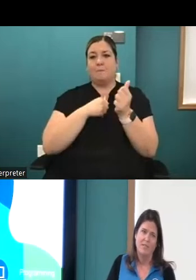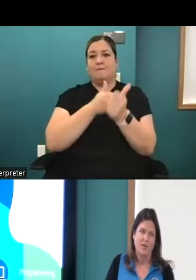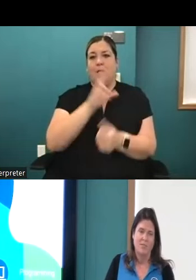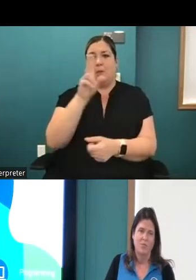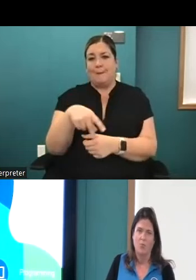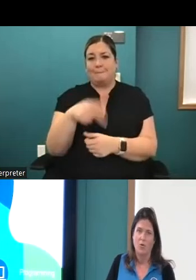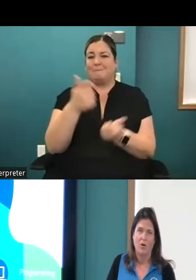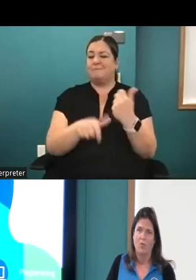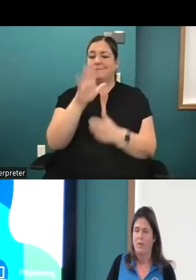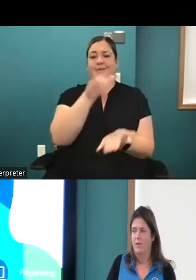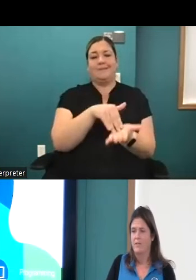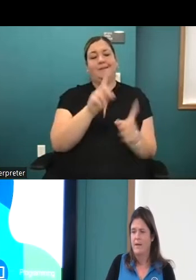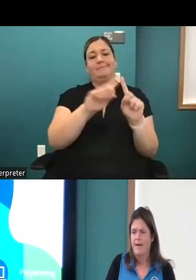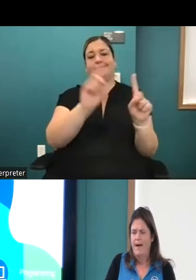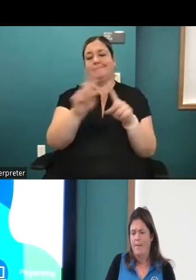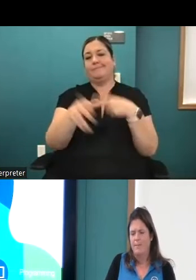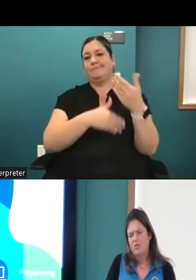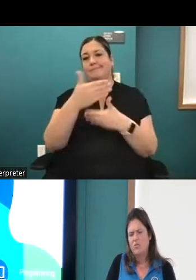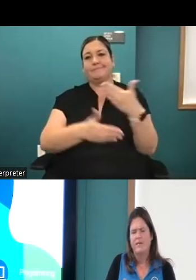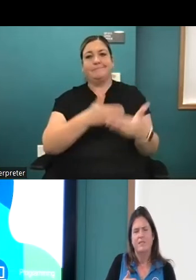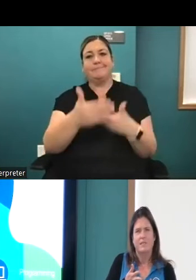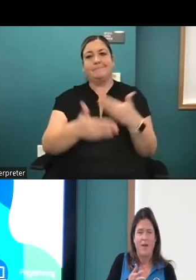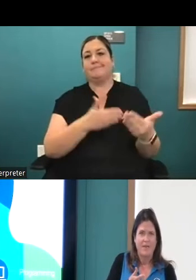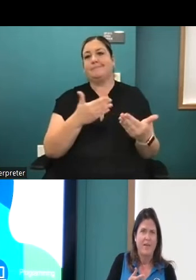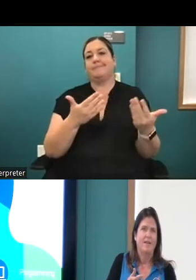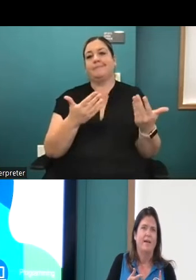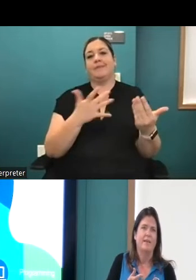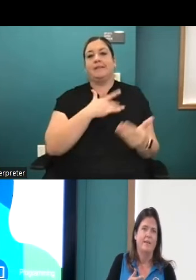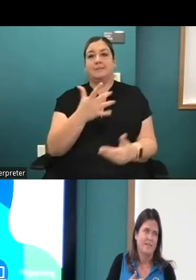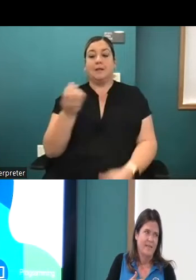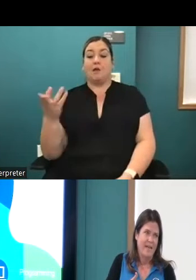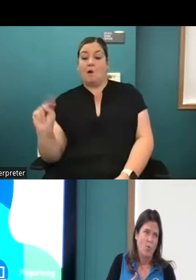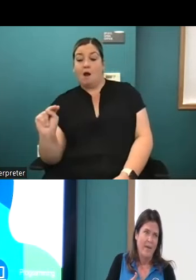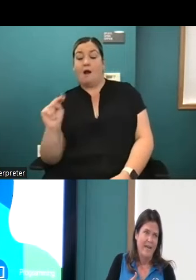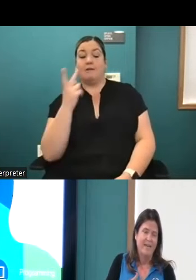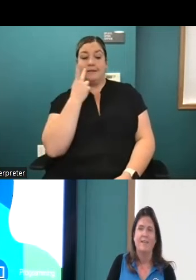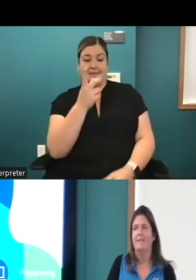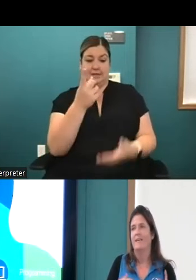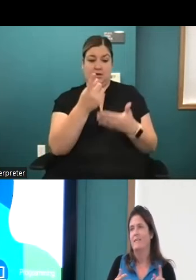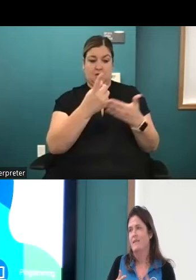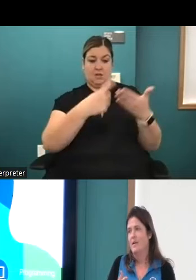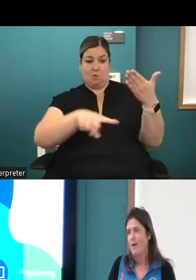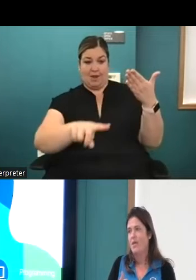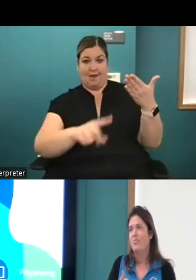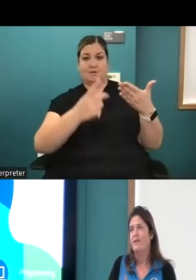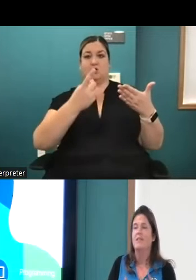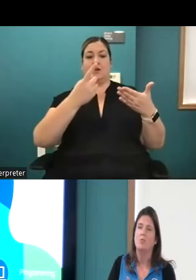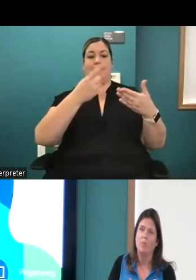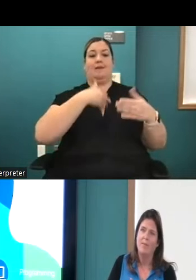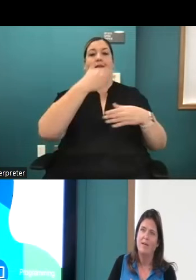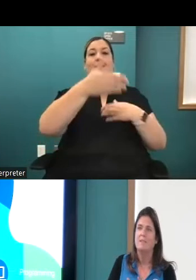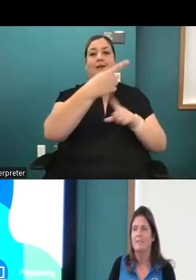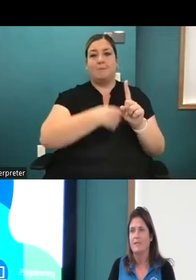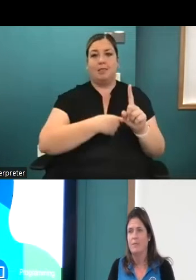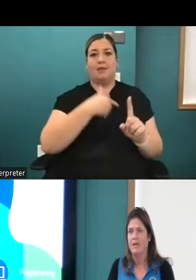and every center has their own protocol, whether it's usually they're activated, they get seen at a week, then they get seen at a month, and then